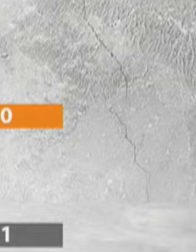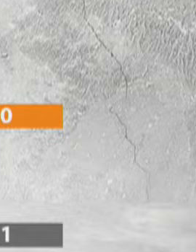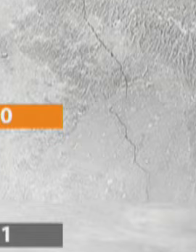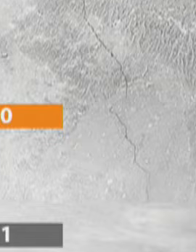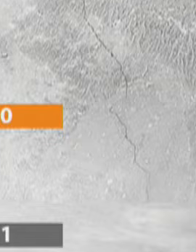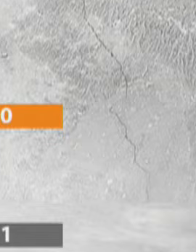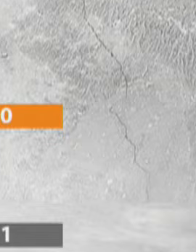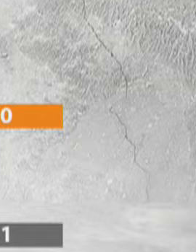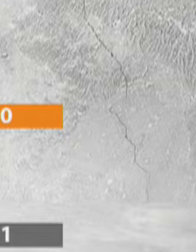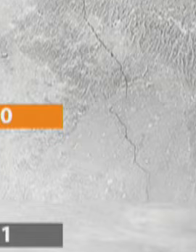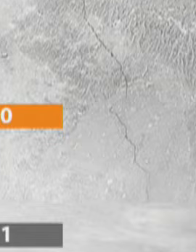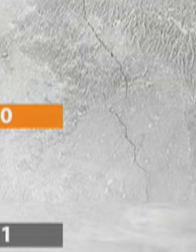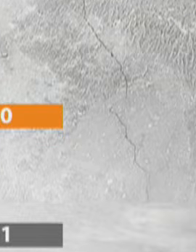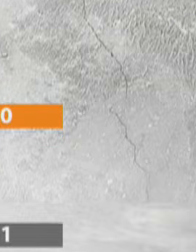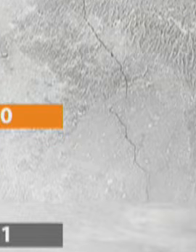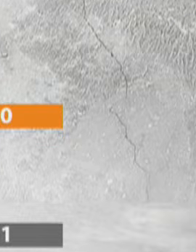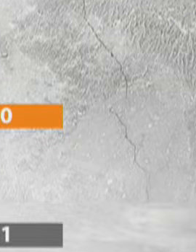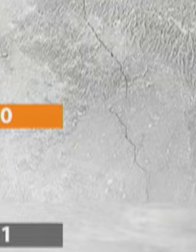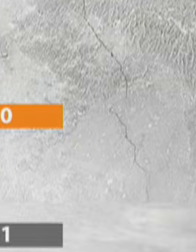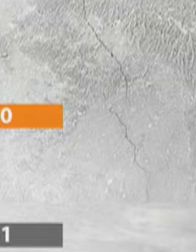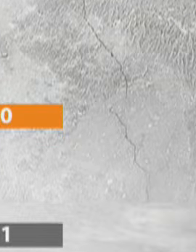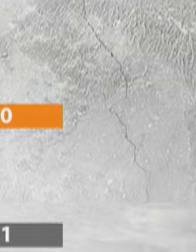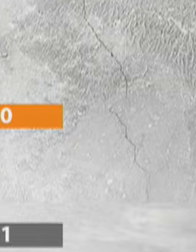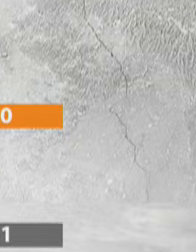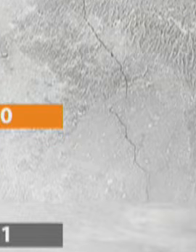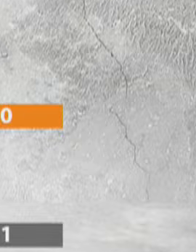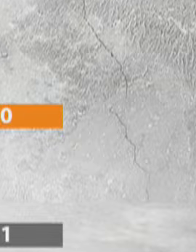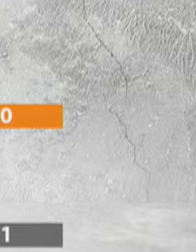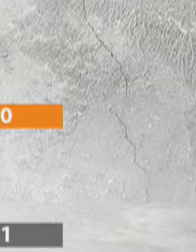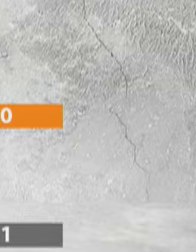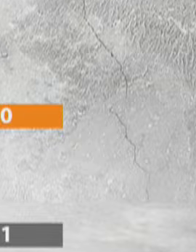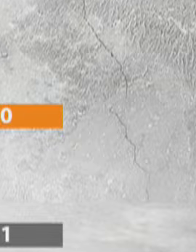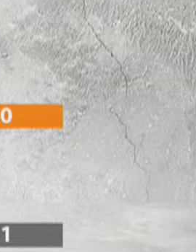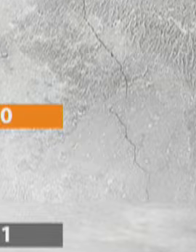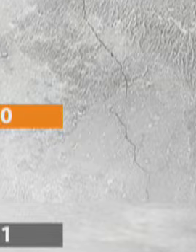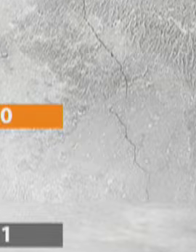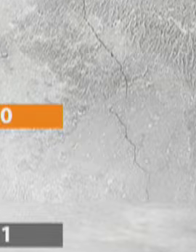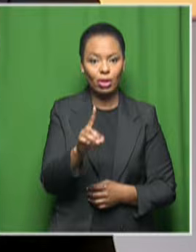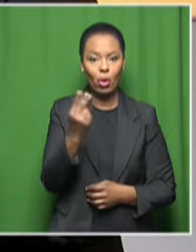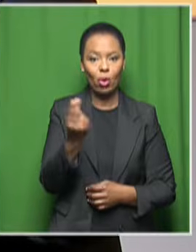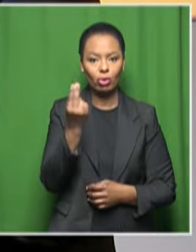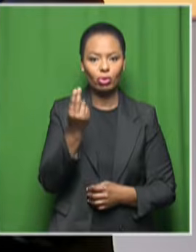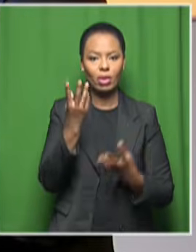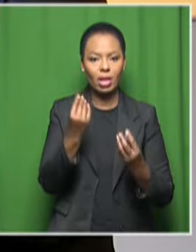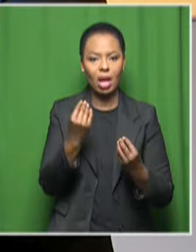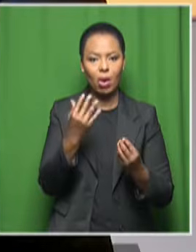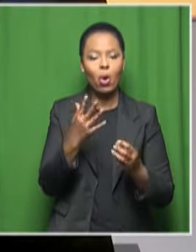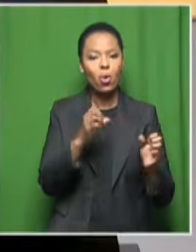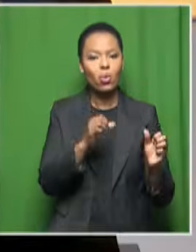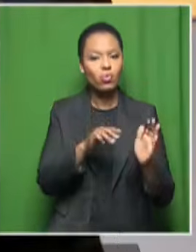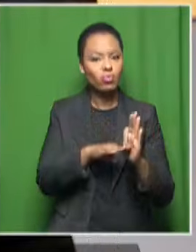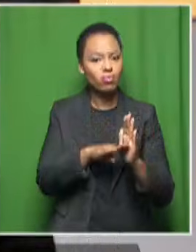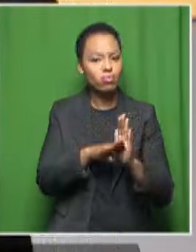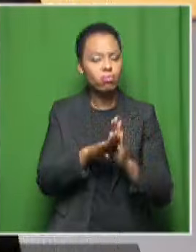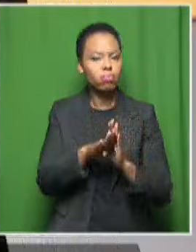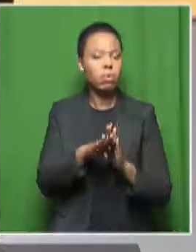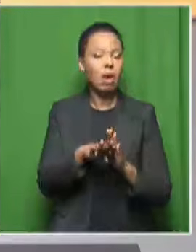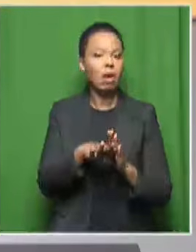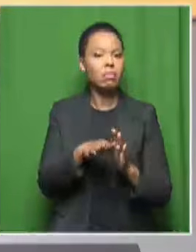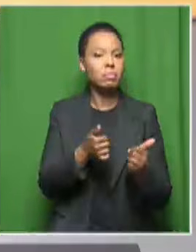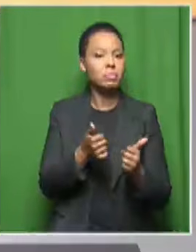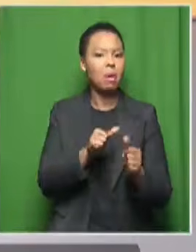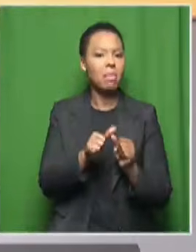quoted at around 8.6% on Friday. The rand also had a strong week overall. Let's take a look at